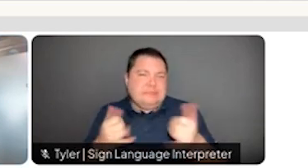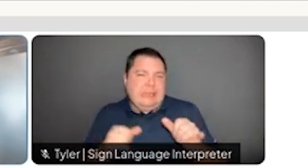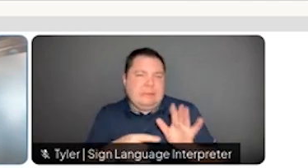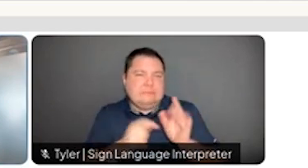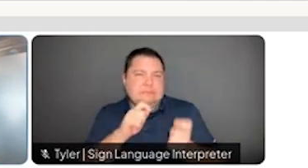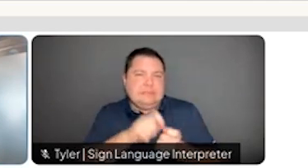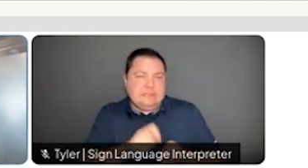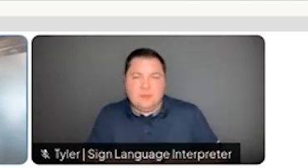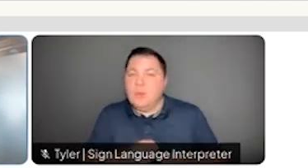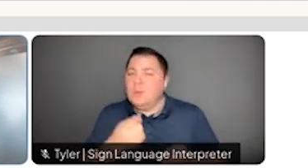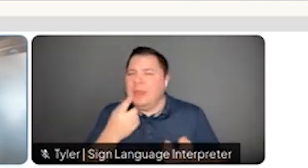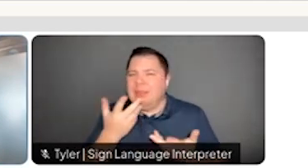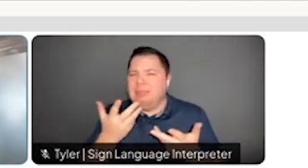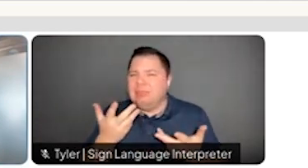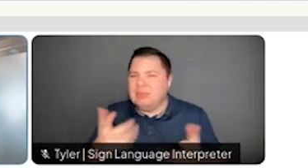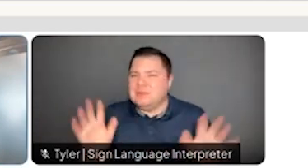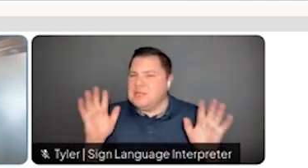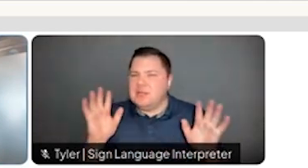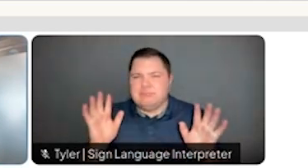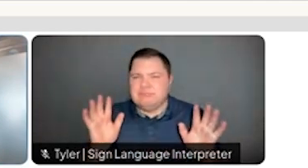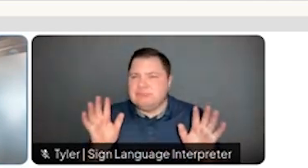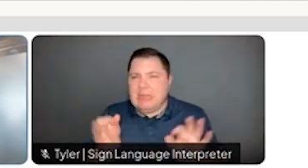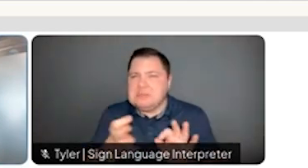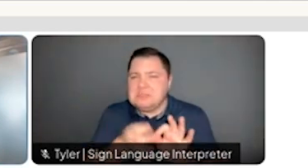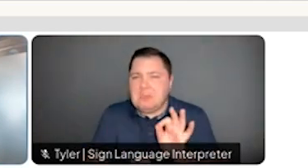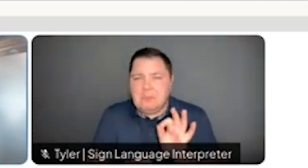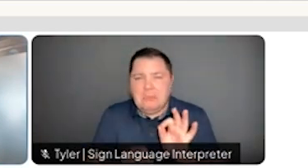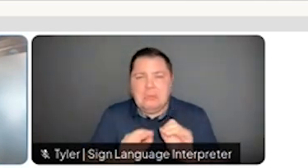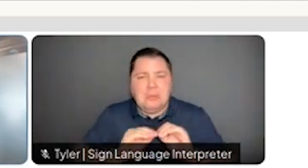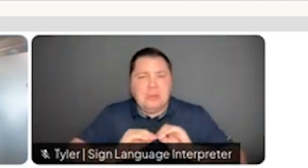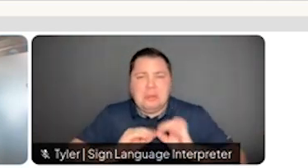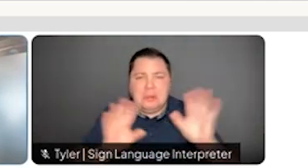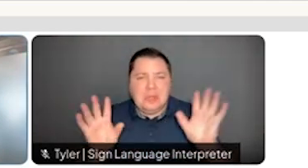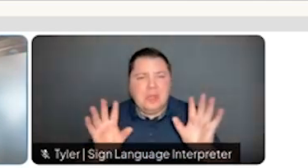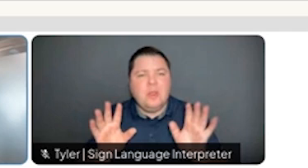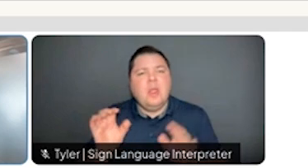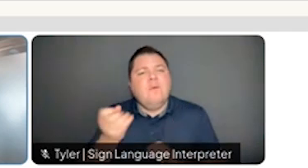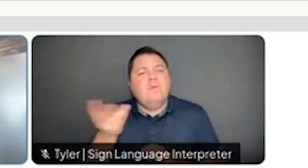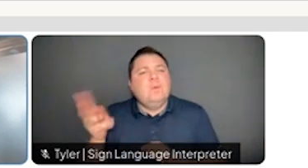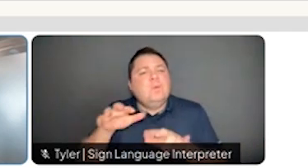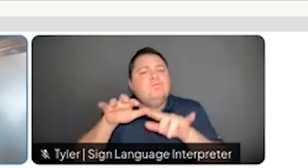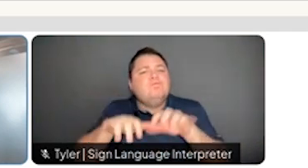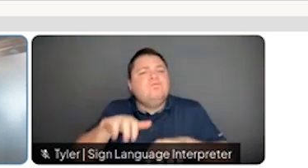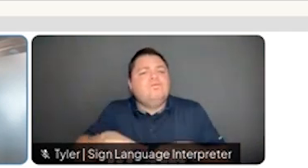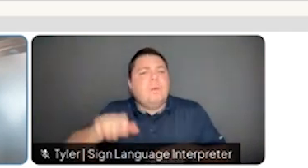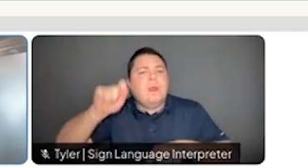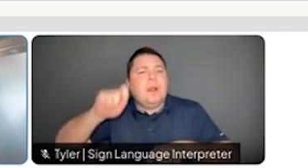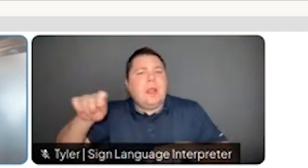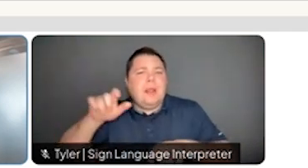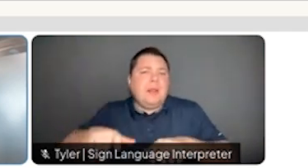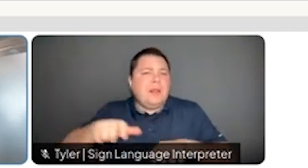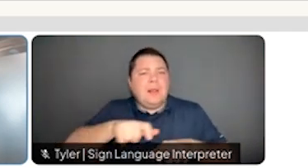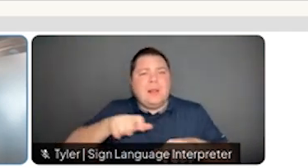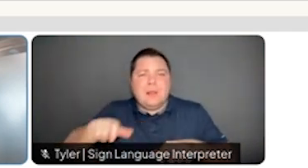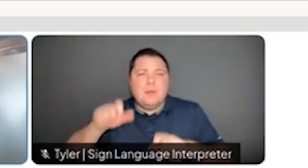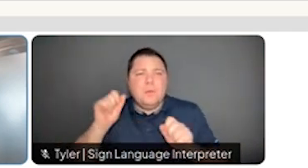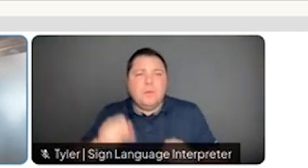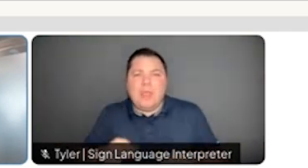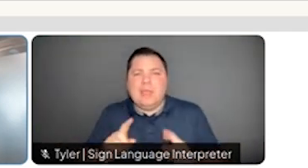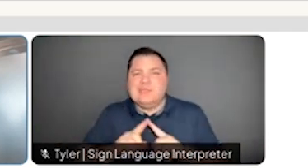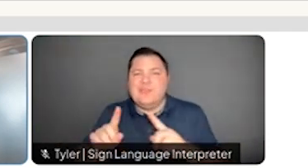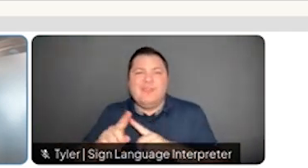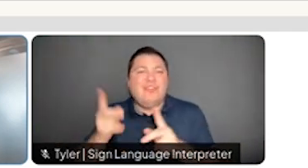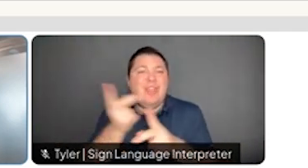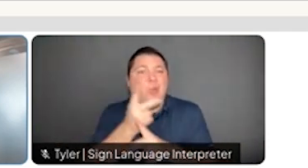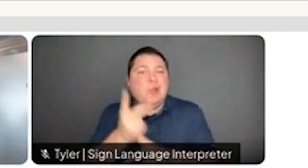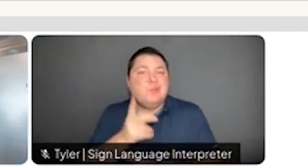that's it. Pretty simple, straightforward. And with just a couple inputs and a couple of clicks, you can have various types of calculations for